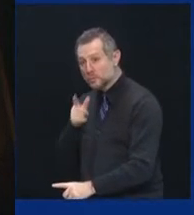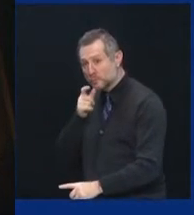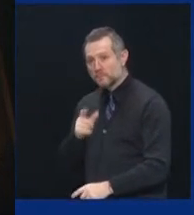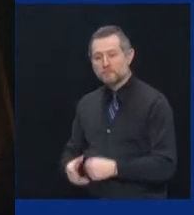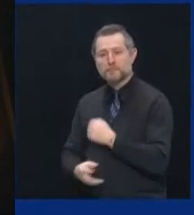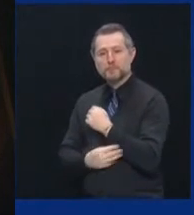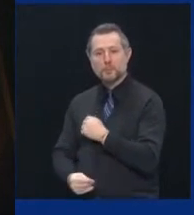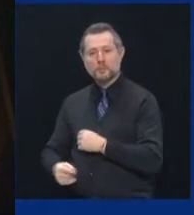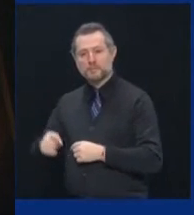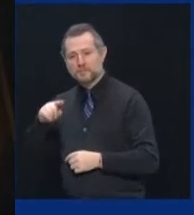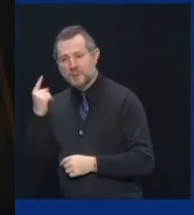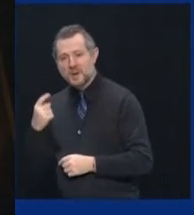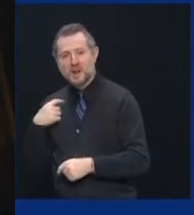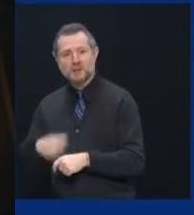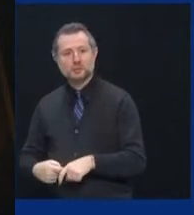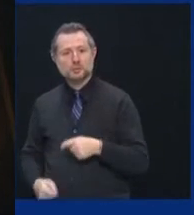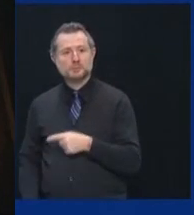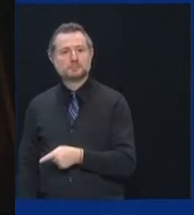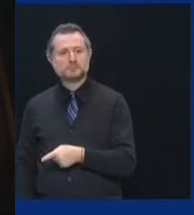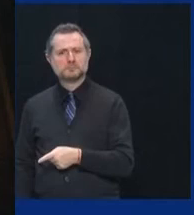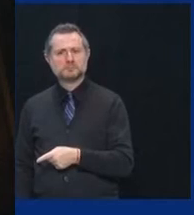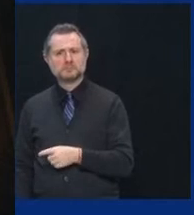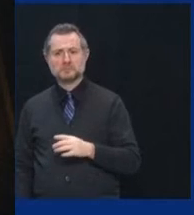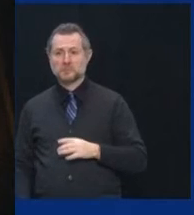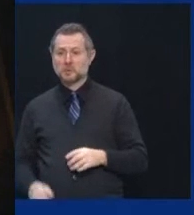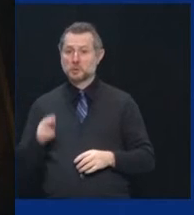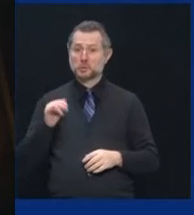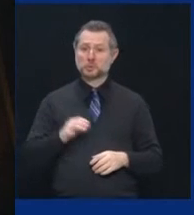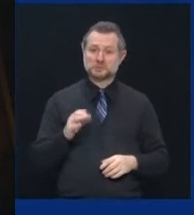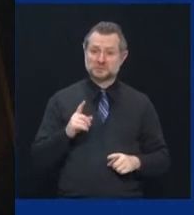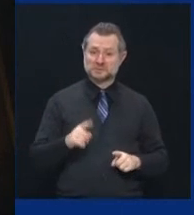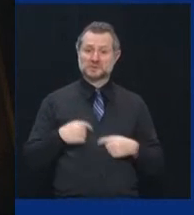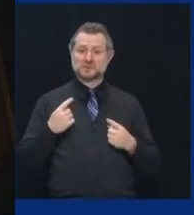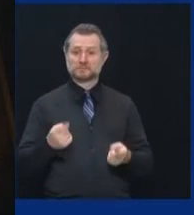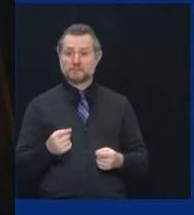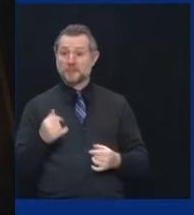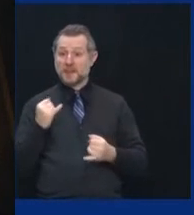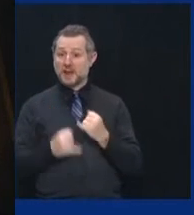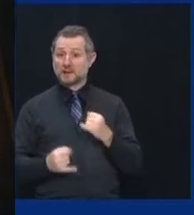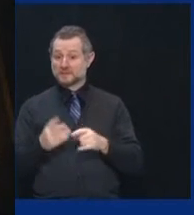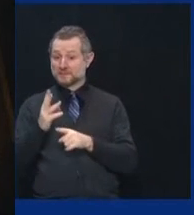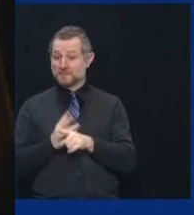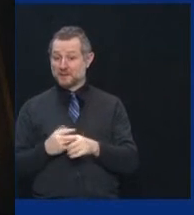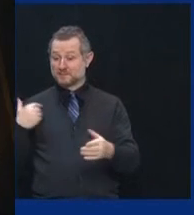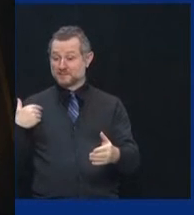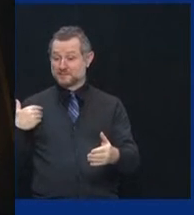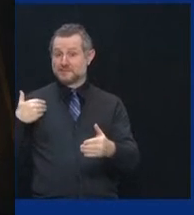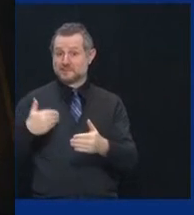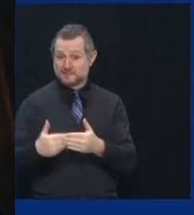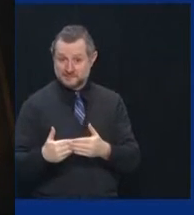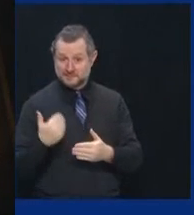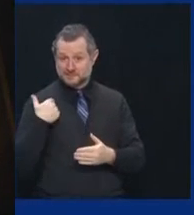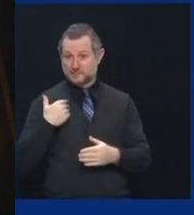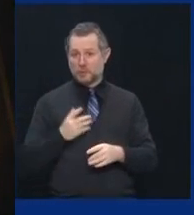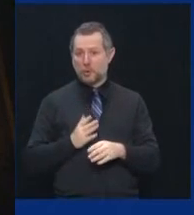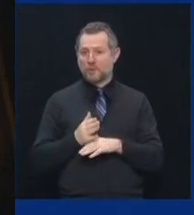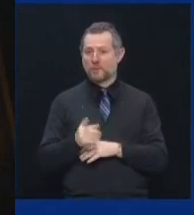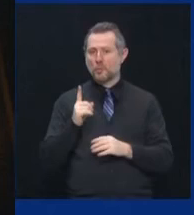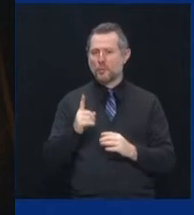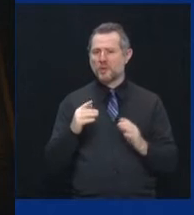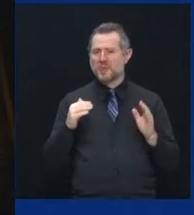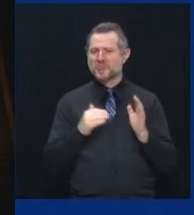Latino. In New York City, in the last 6 months of 2020, there were over